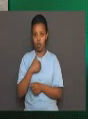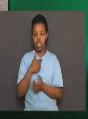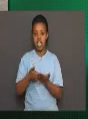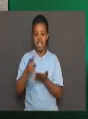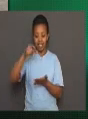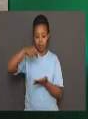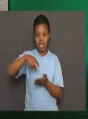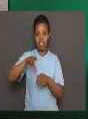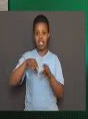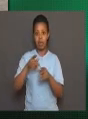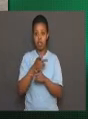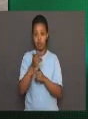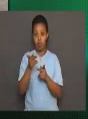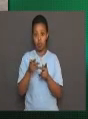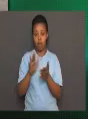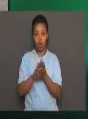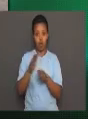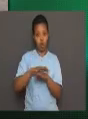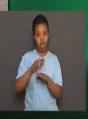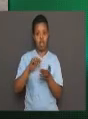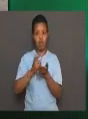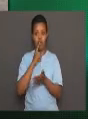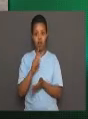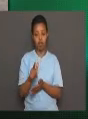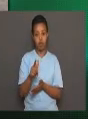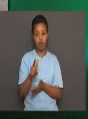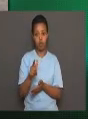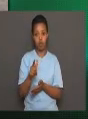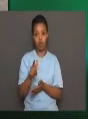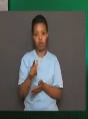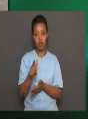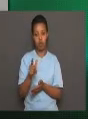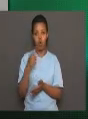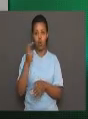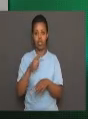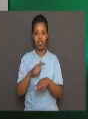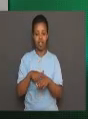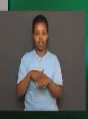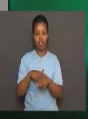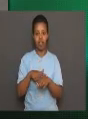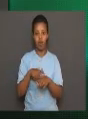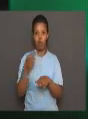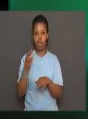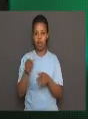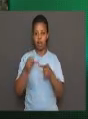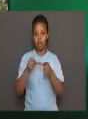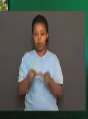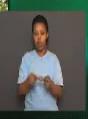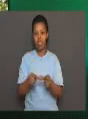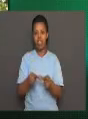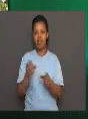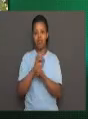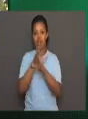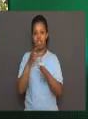was placed on the paper will be left permanently translucent.